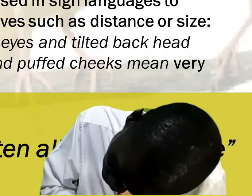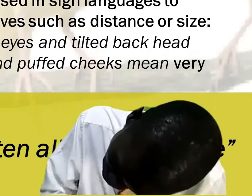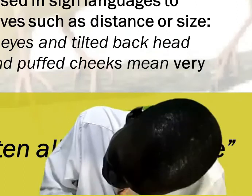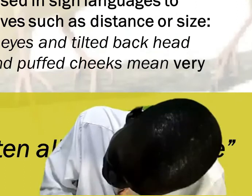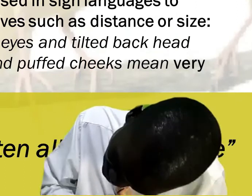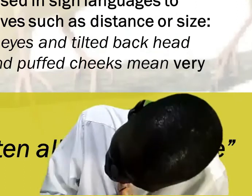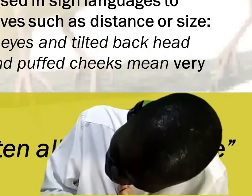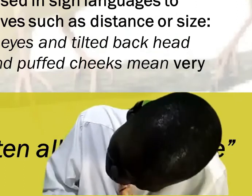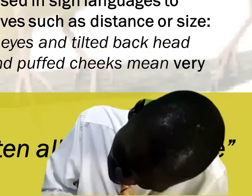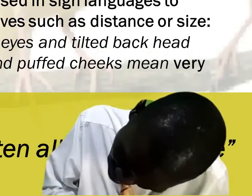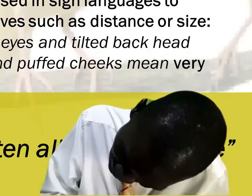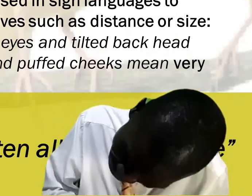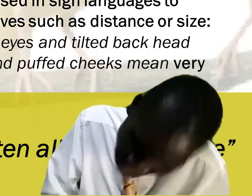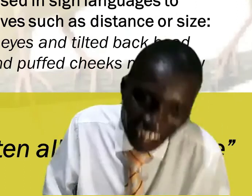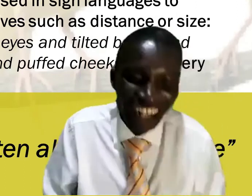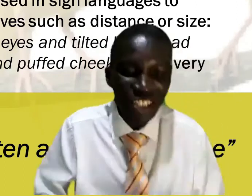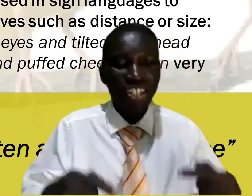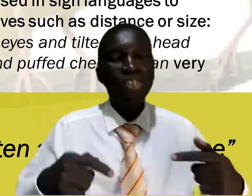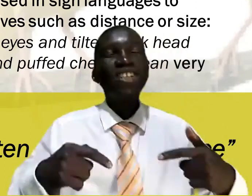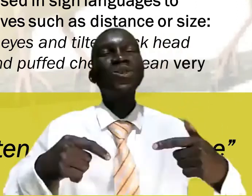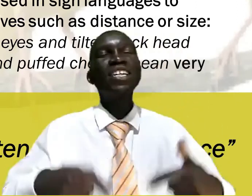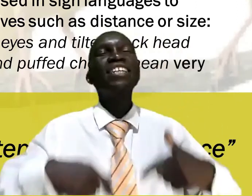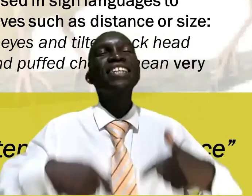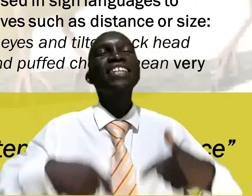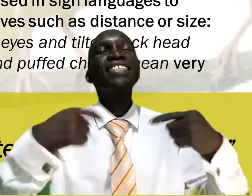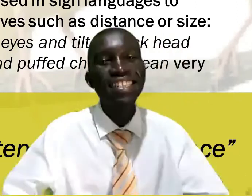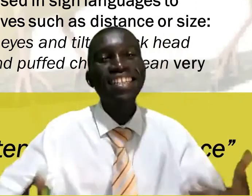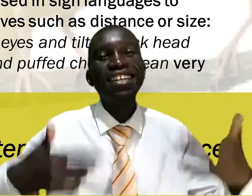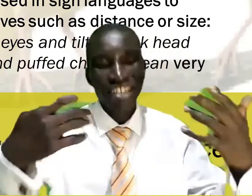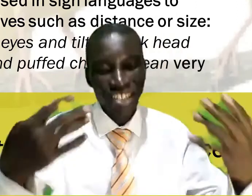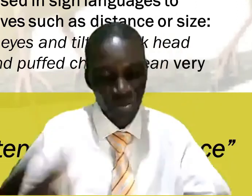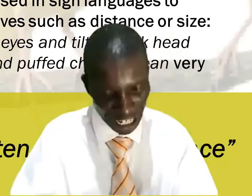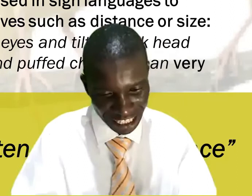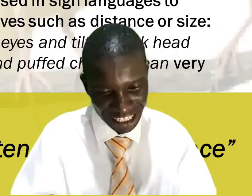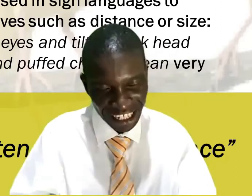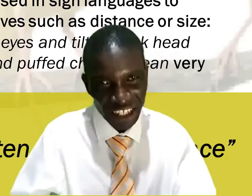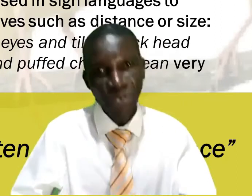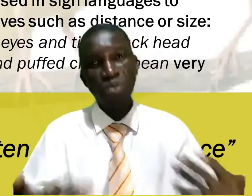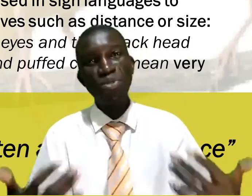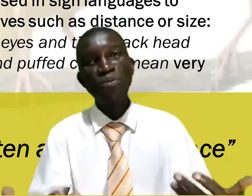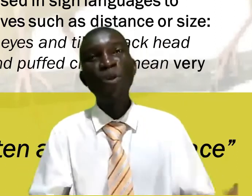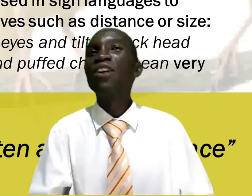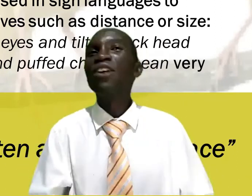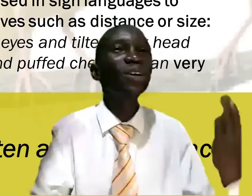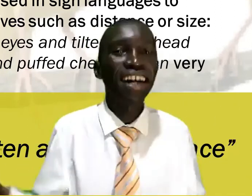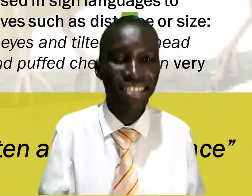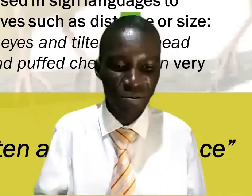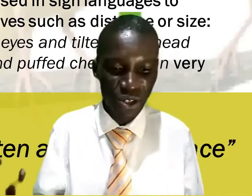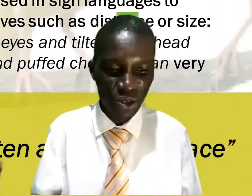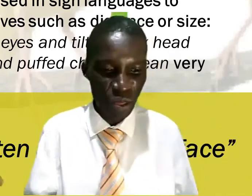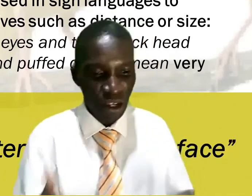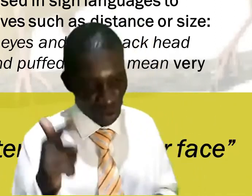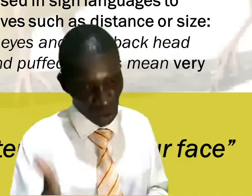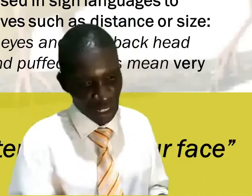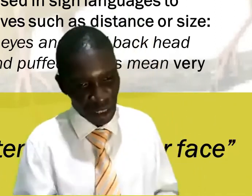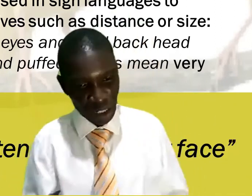looking down. You are showing respect. Actually, you are showing disrespect to the people. They won't accept